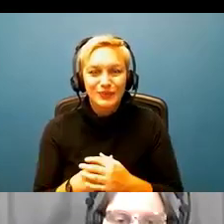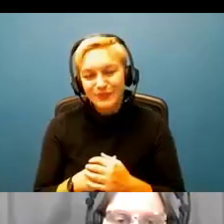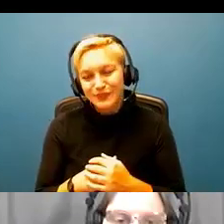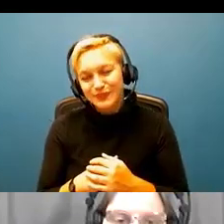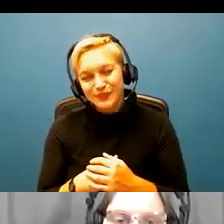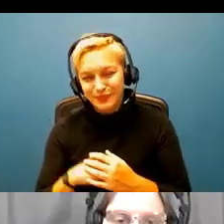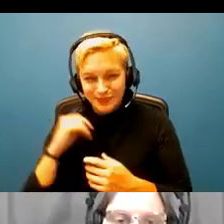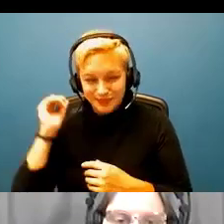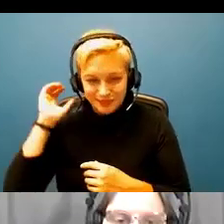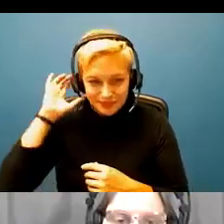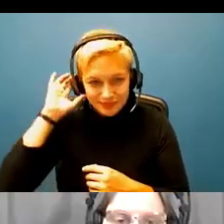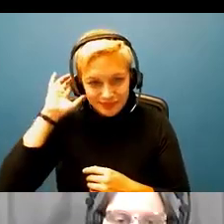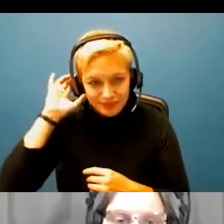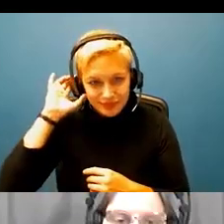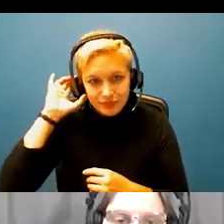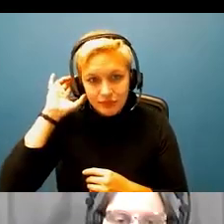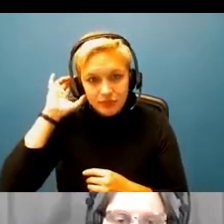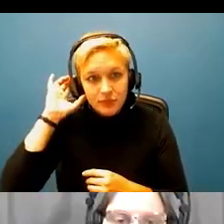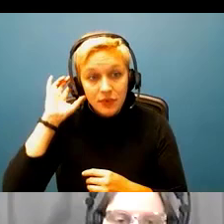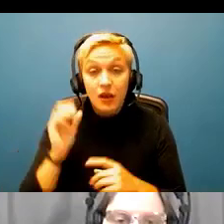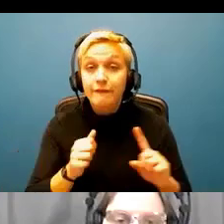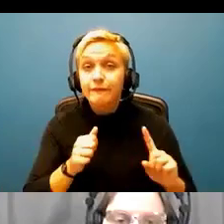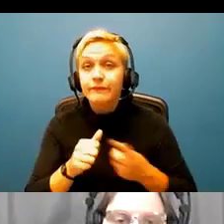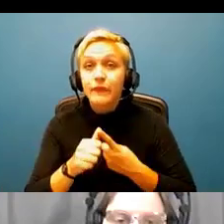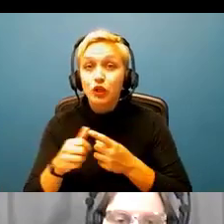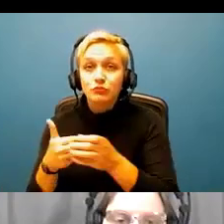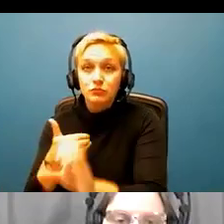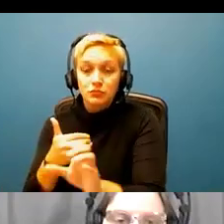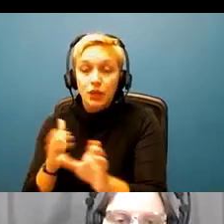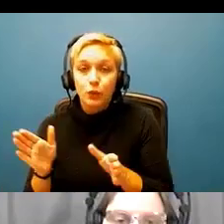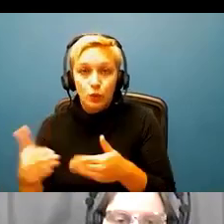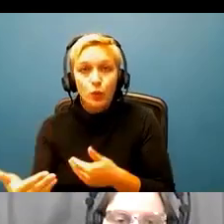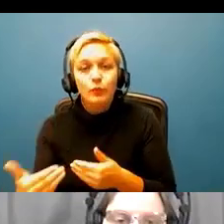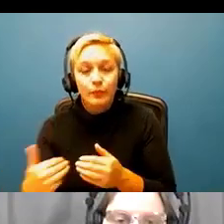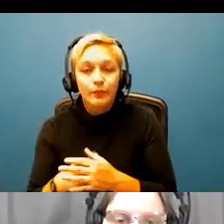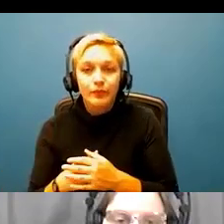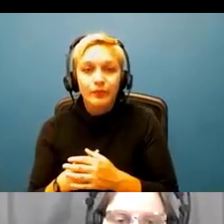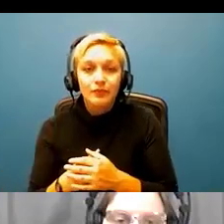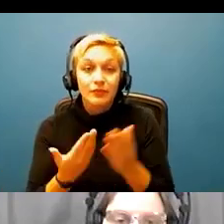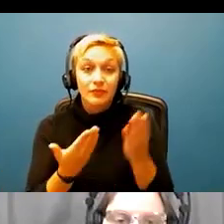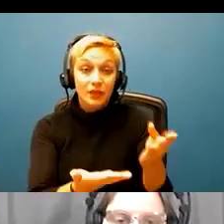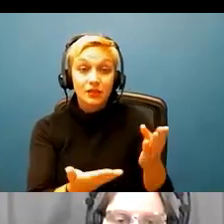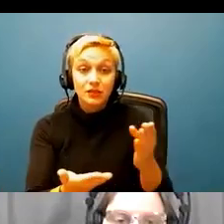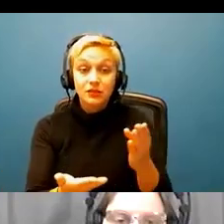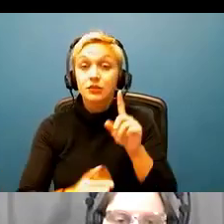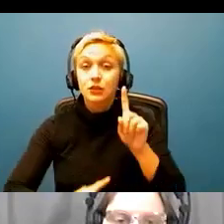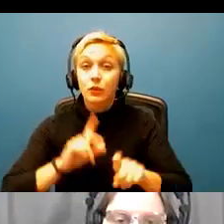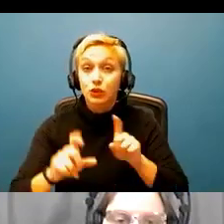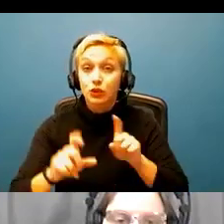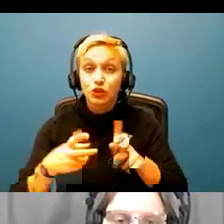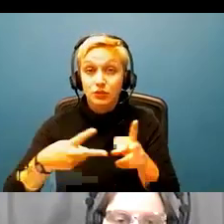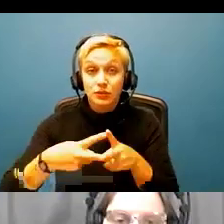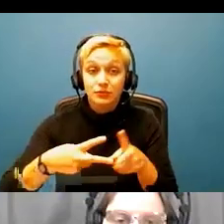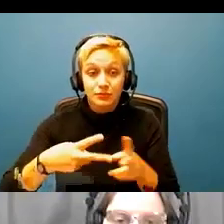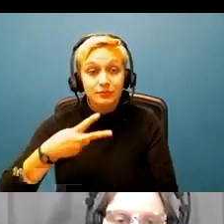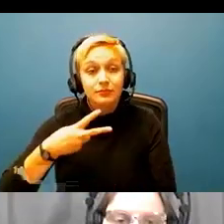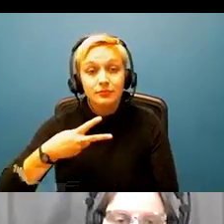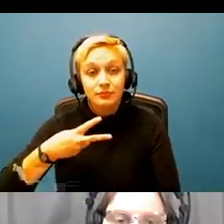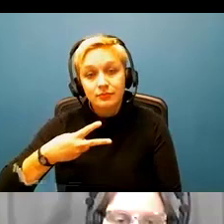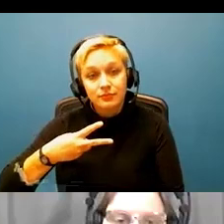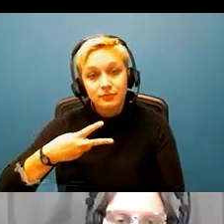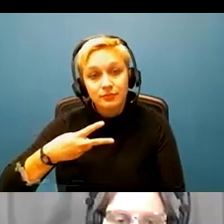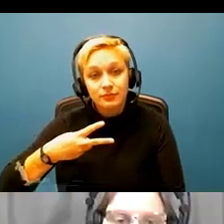All right, so now we're going to share from the first breakout room discussion. These were the questions. So what concerns have come up regarding students who have been